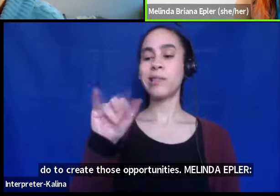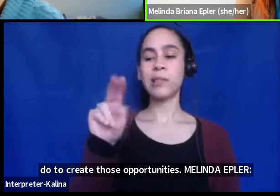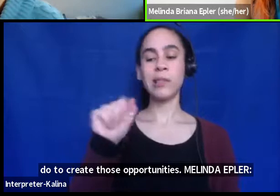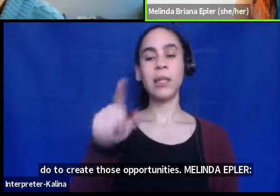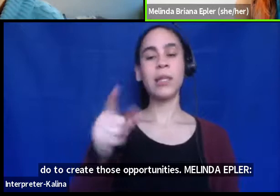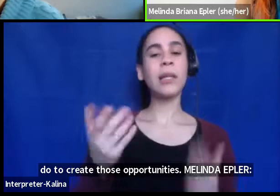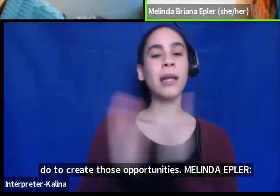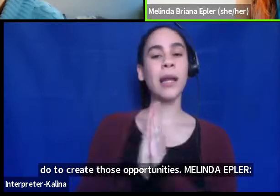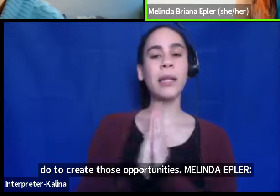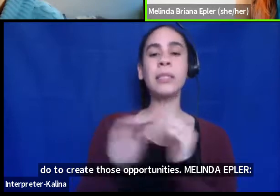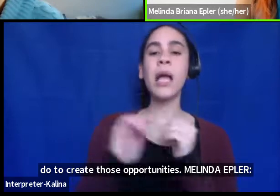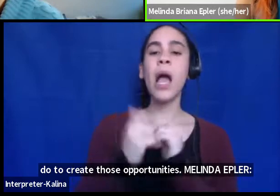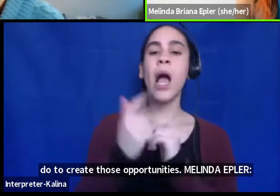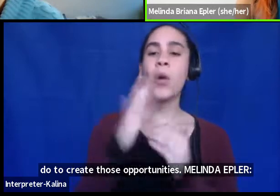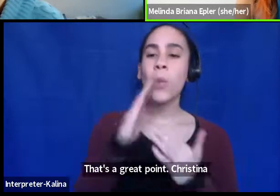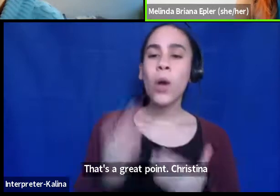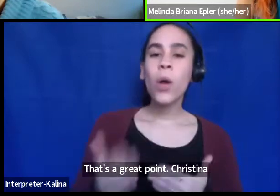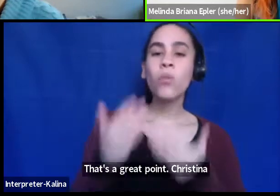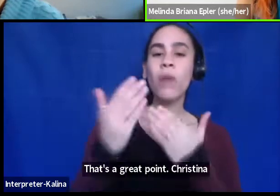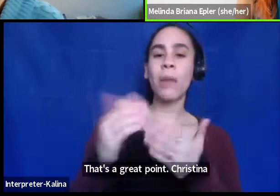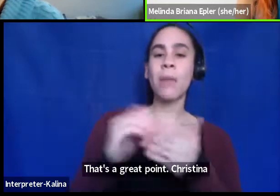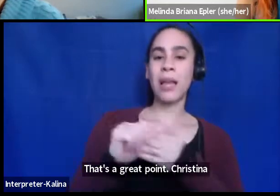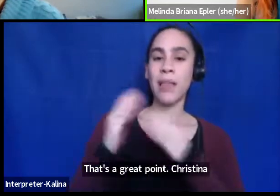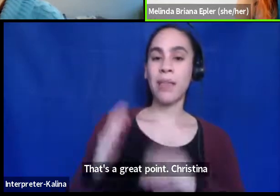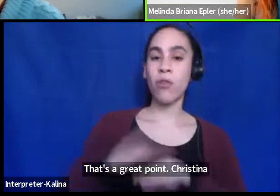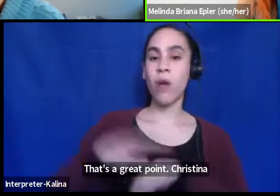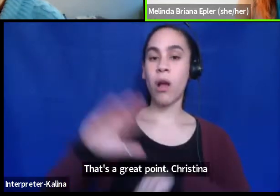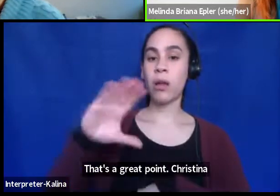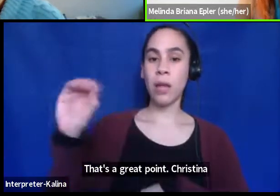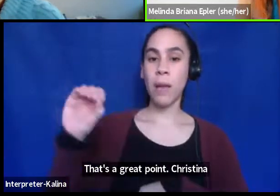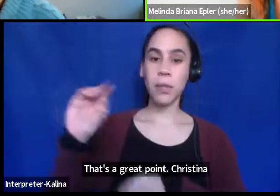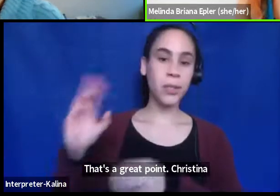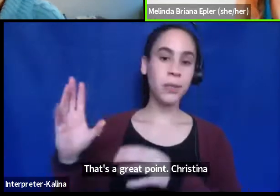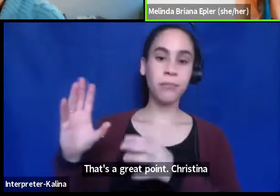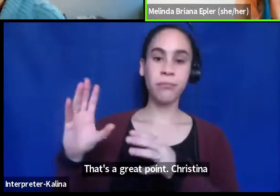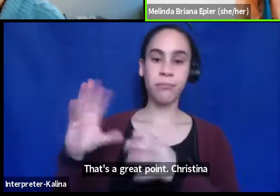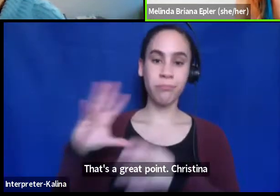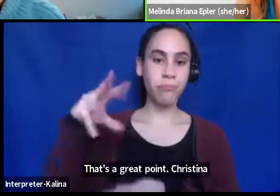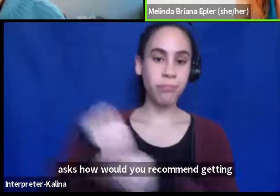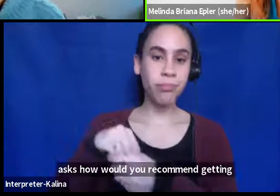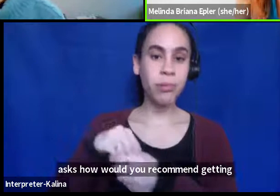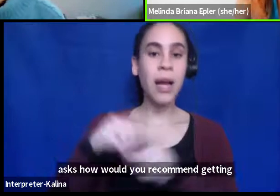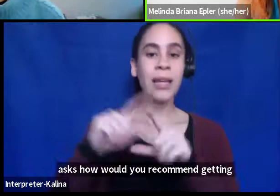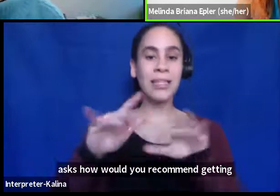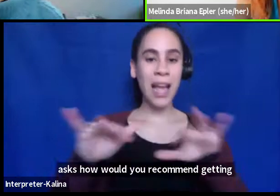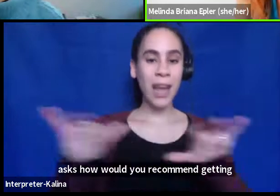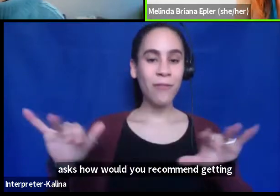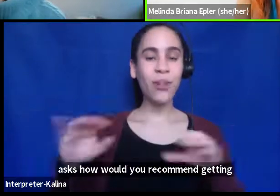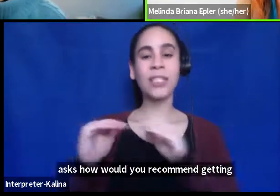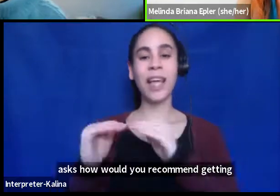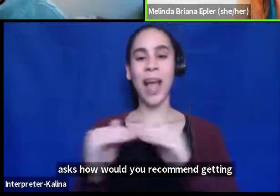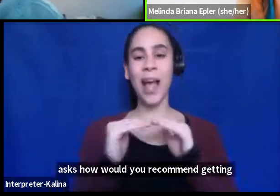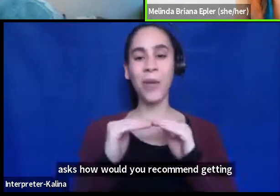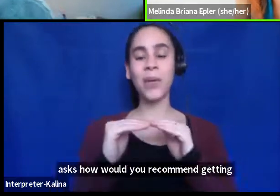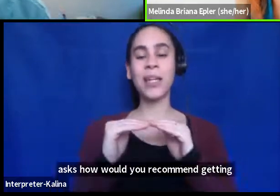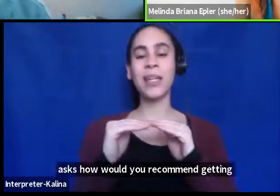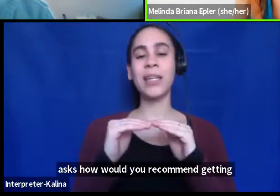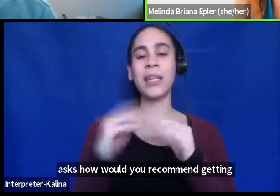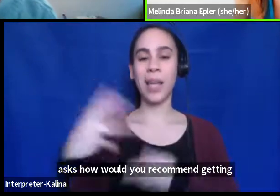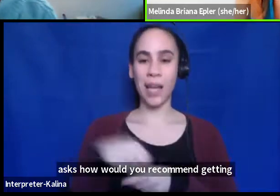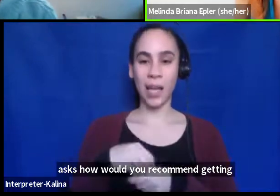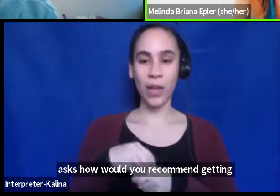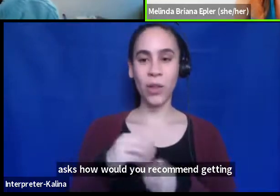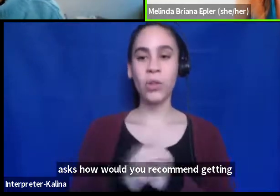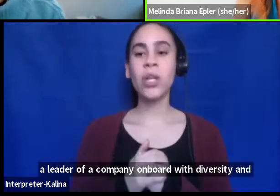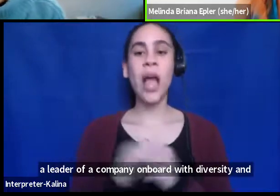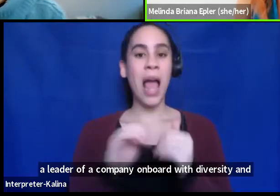how would you recommend getting a leader of a company on board with diversity and inclusion? That's a common question, right? And how do you get them to